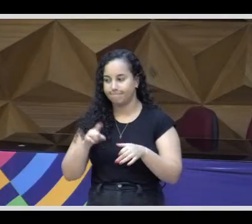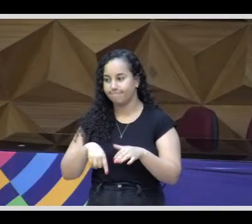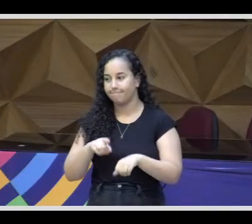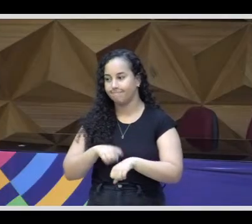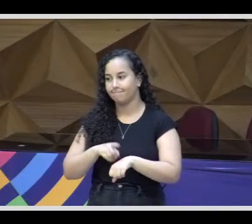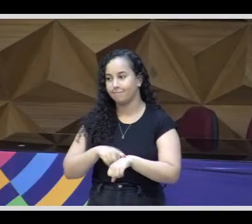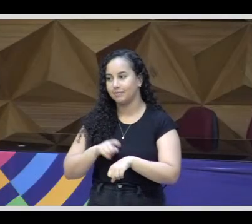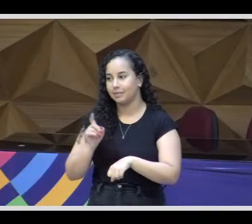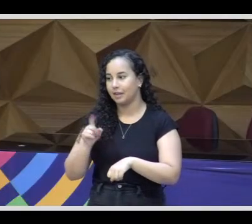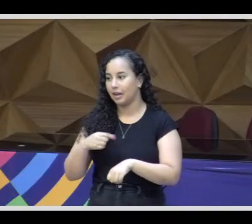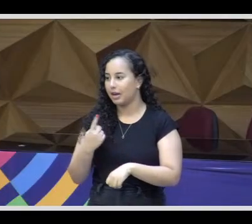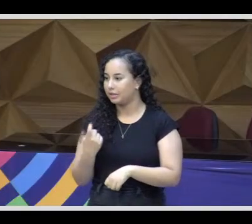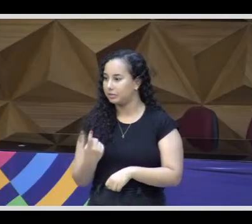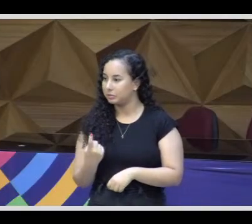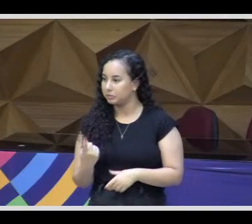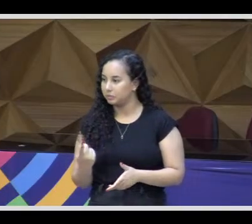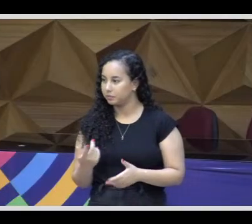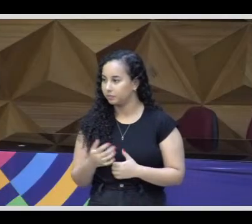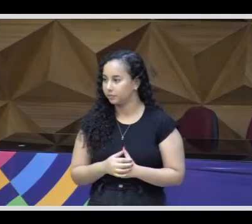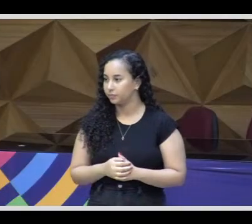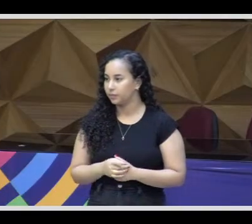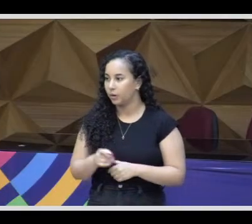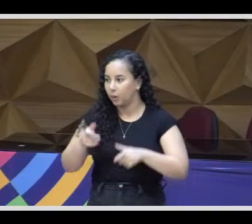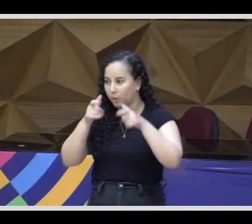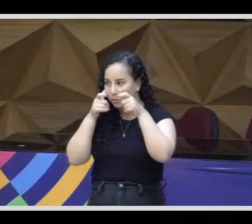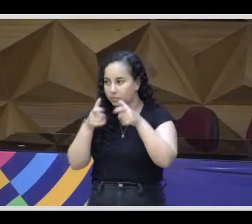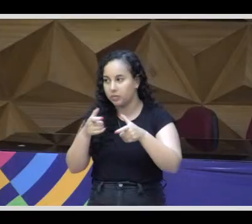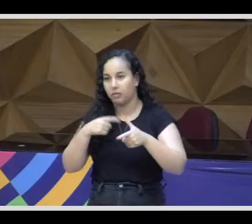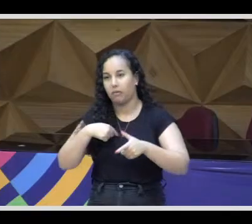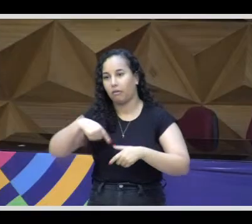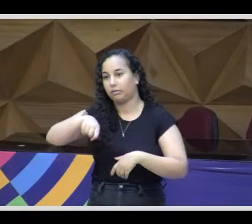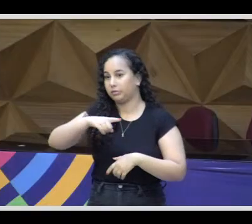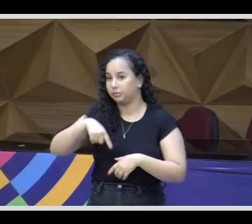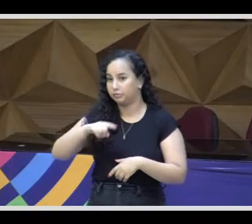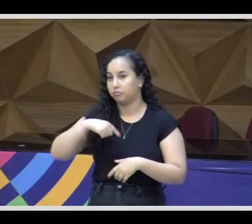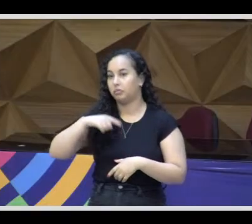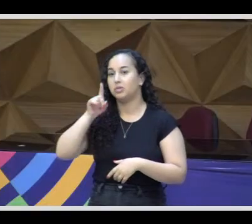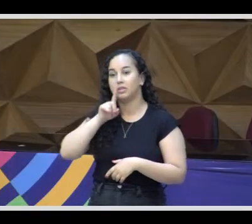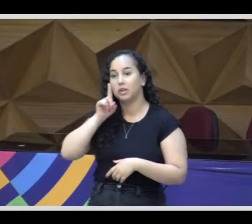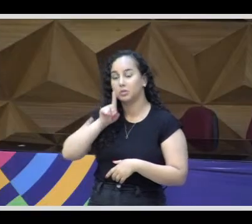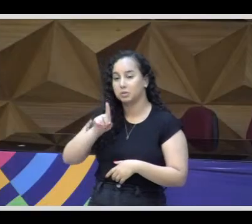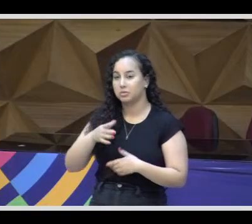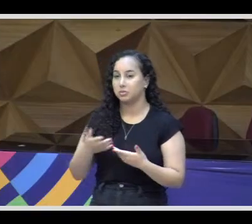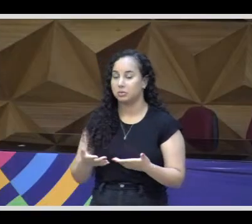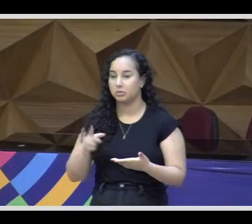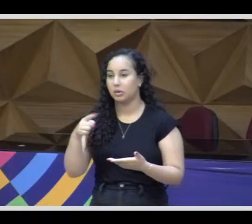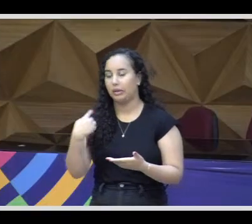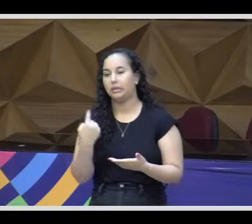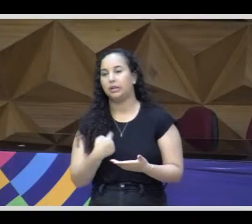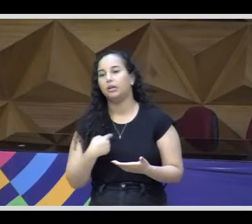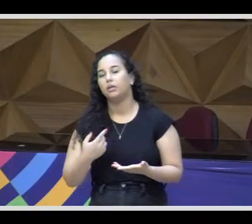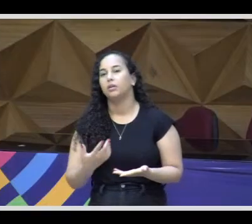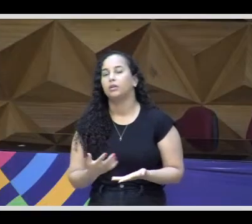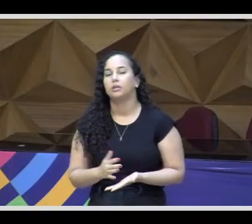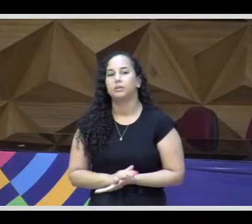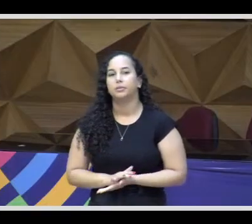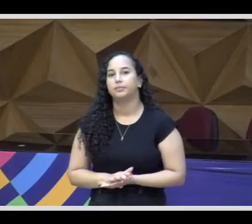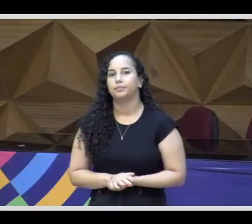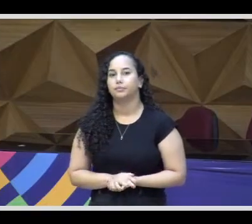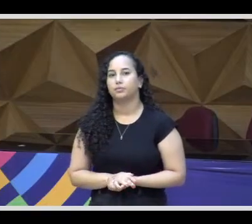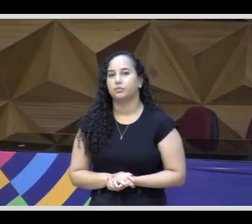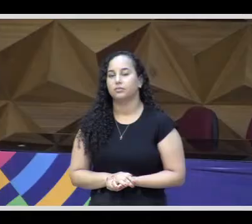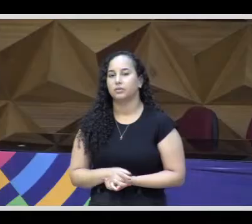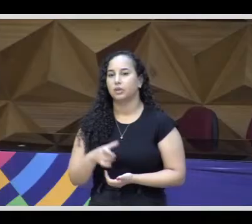was very similar to what we observed in the United States. Besides the fact that